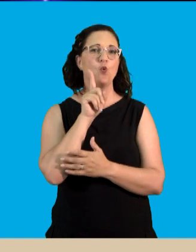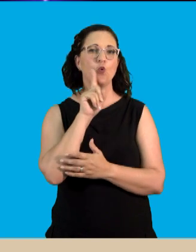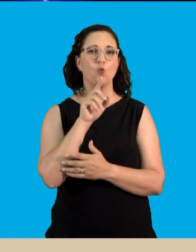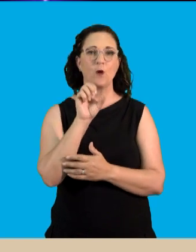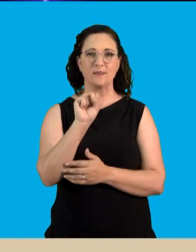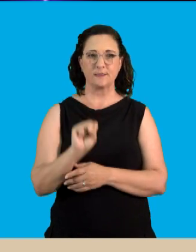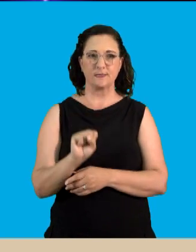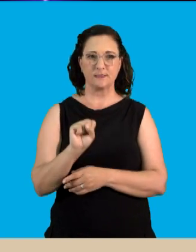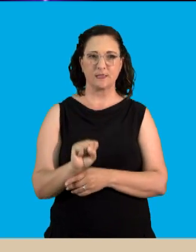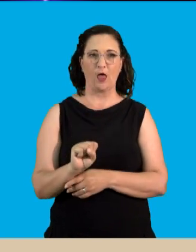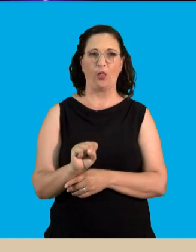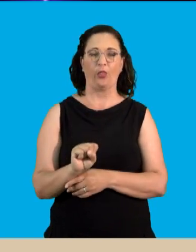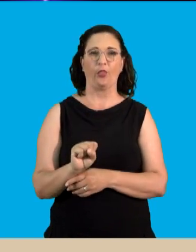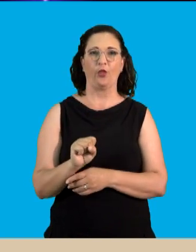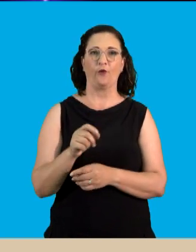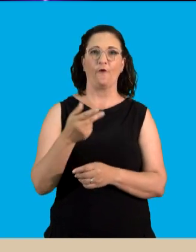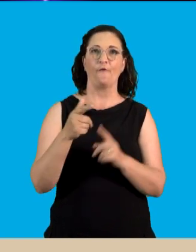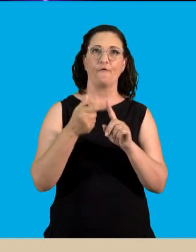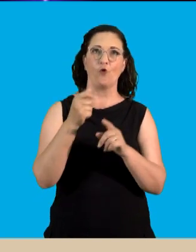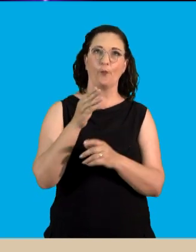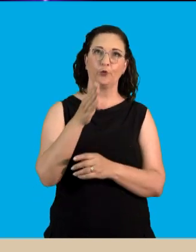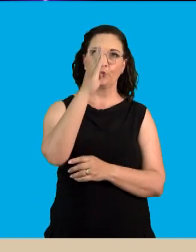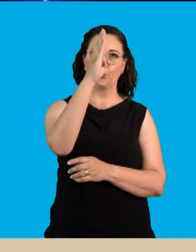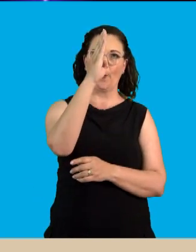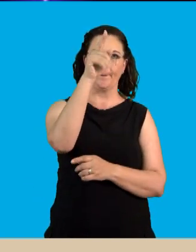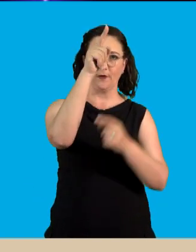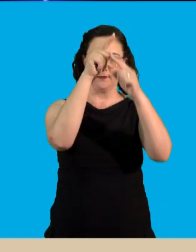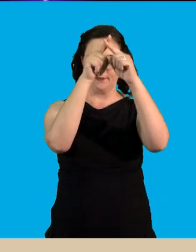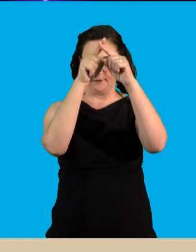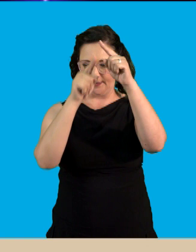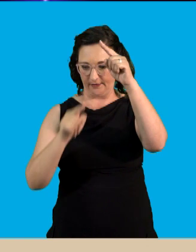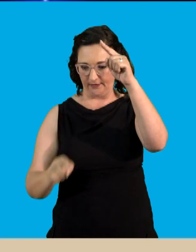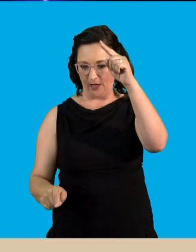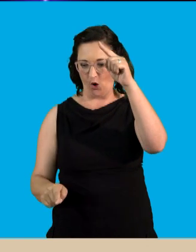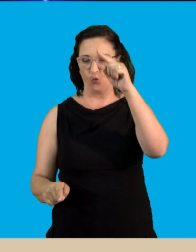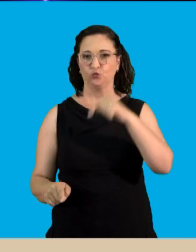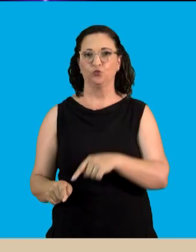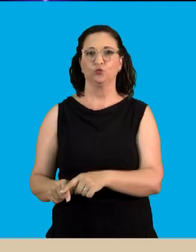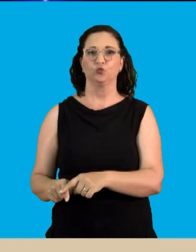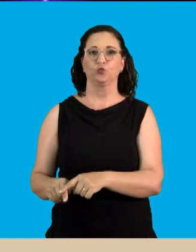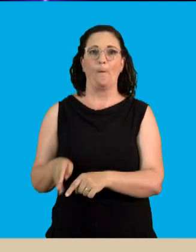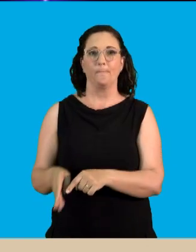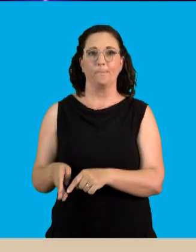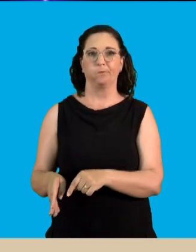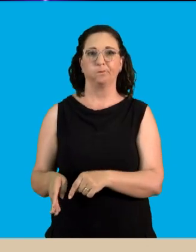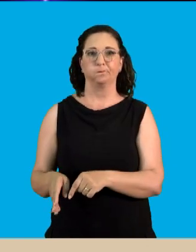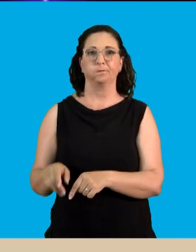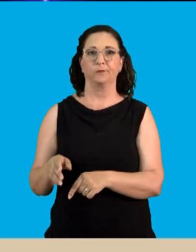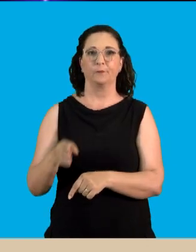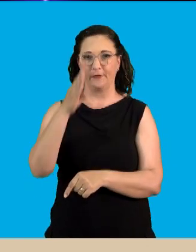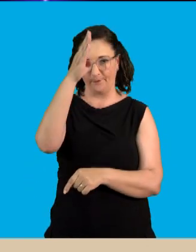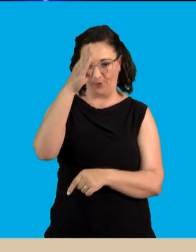direction south when followed from the top of it down to the bottom. So this is the